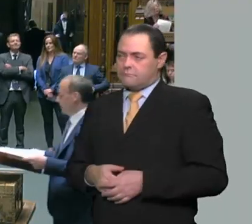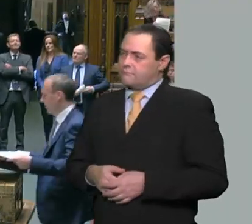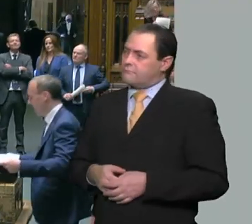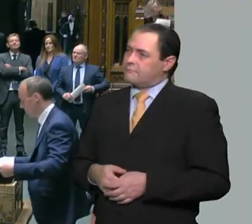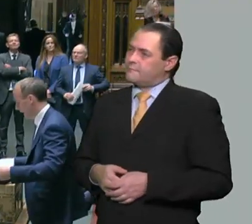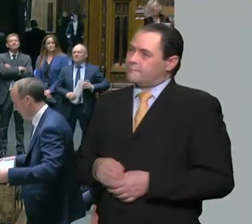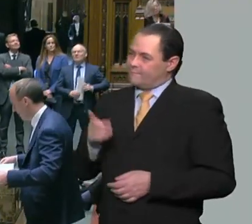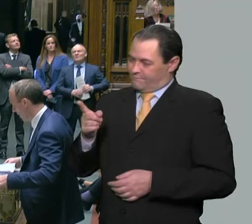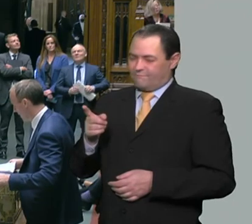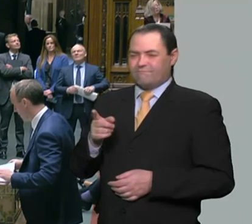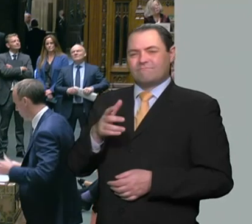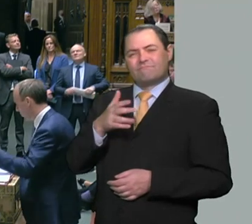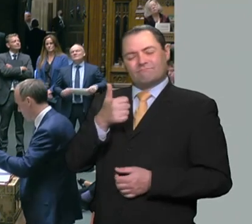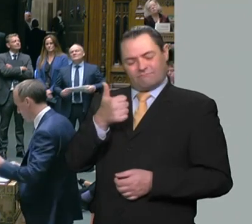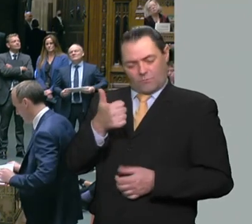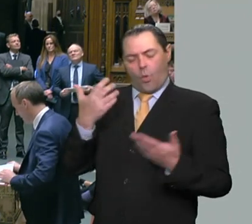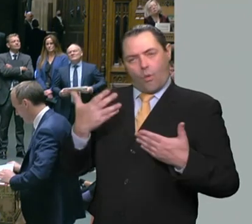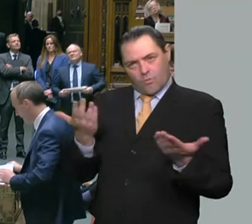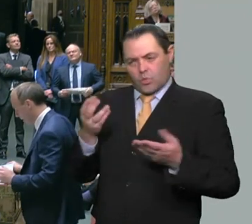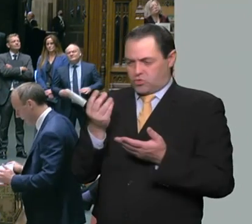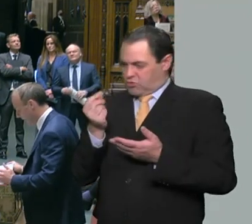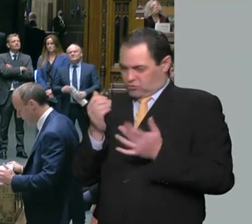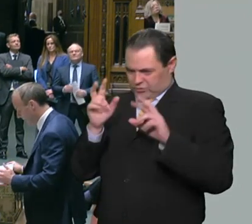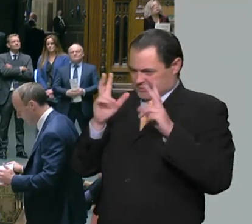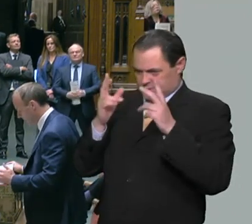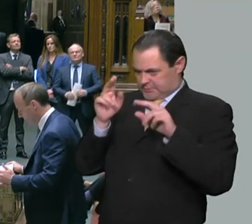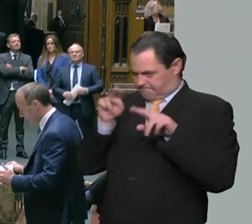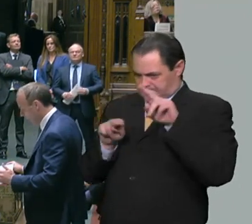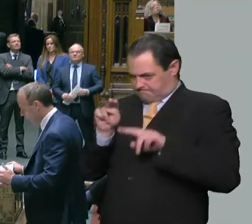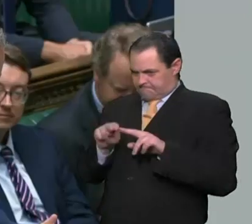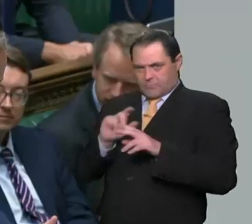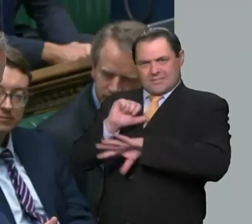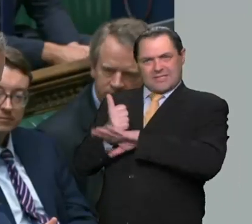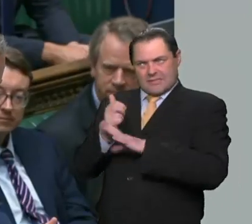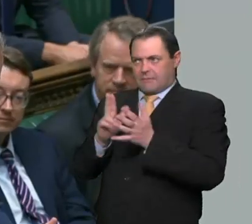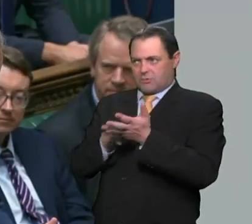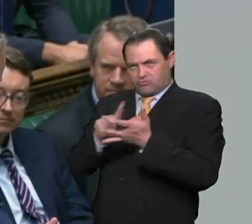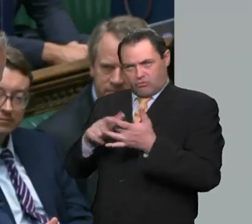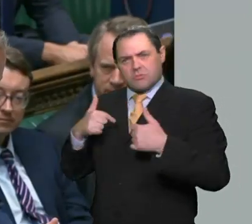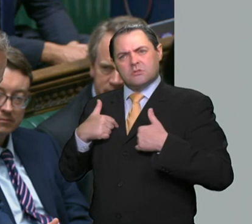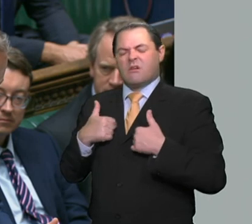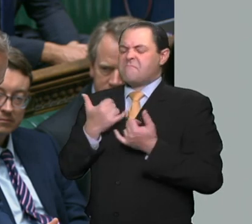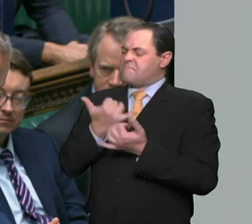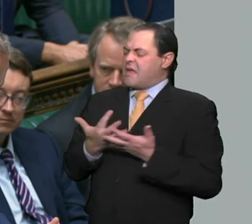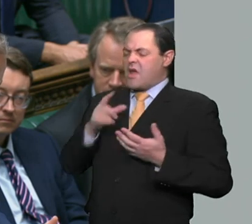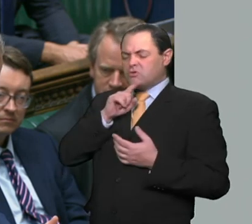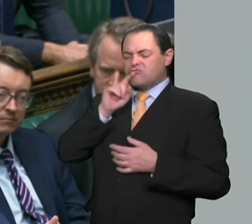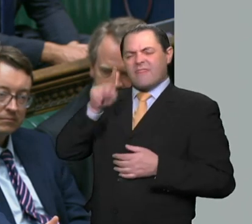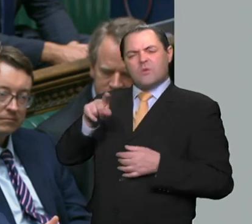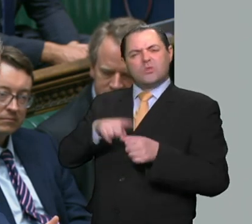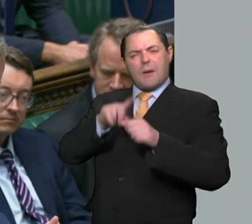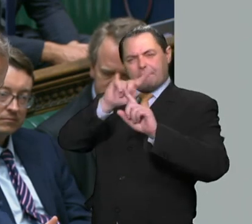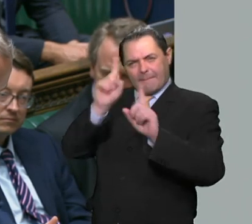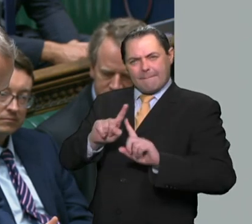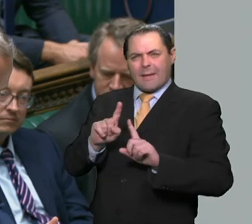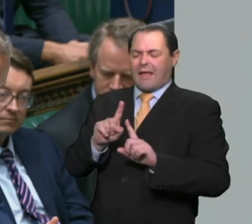Well, can I just say to the Honourable Lady that, of course, the Treasury assessed very carefully these measures. We're supporting hundreds of thousands of jobs for young people under